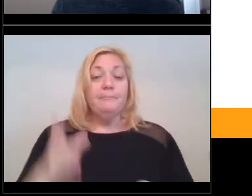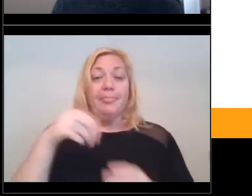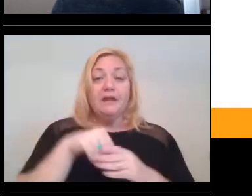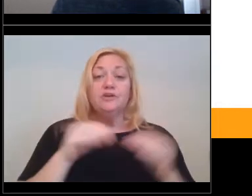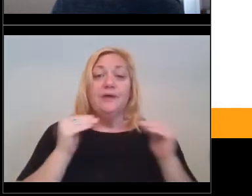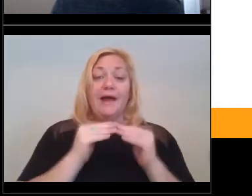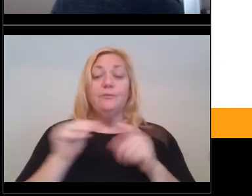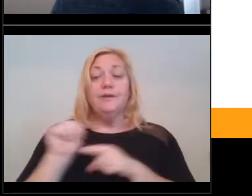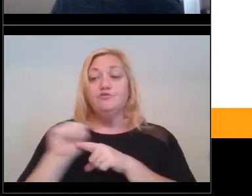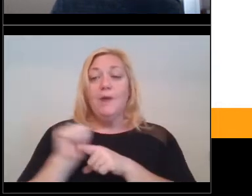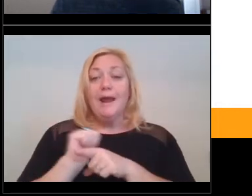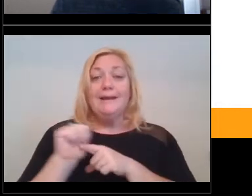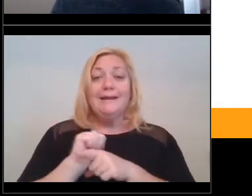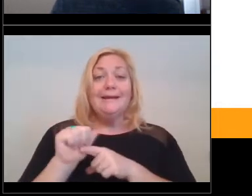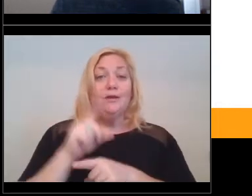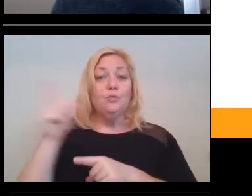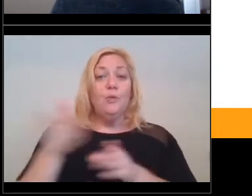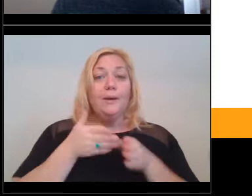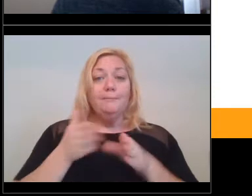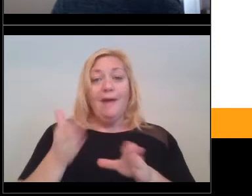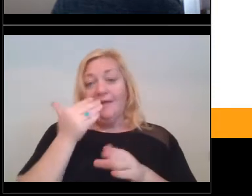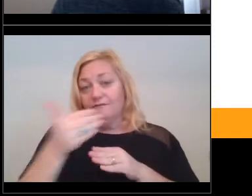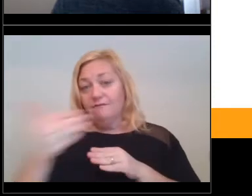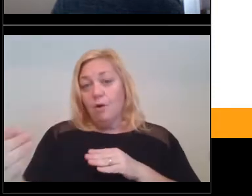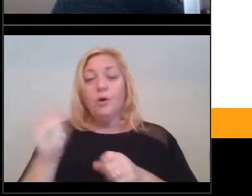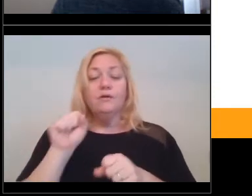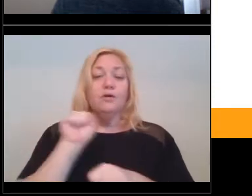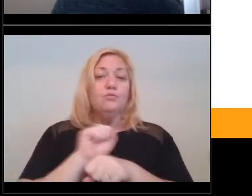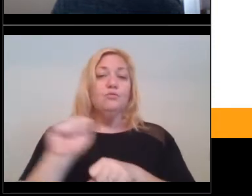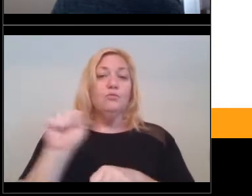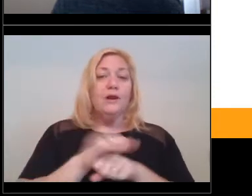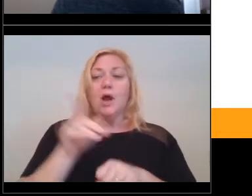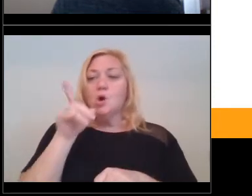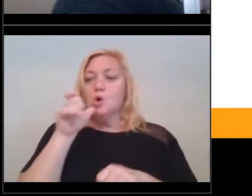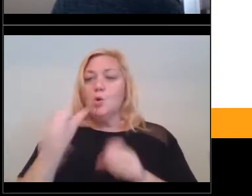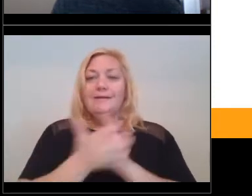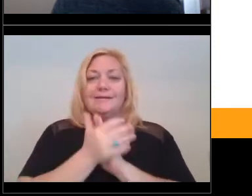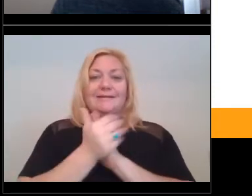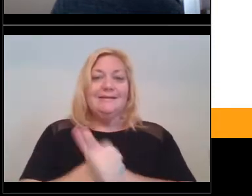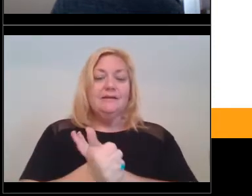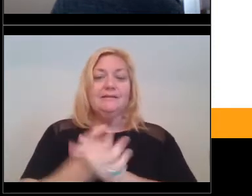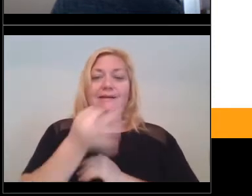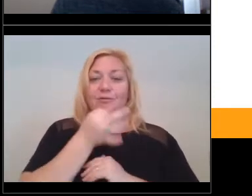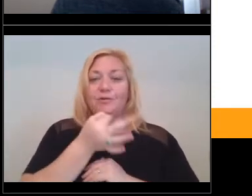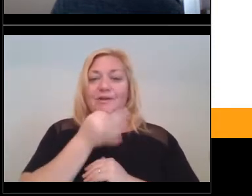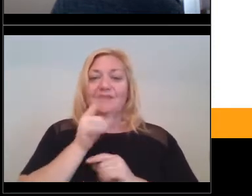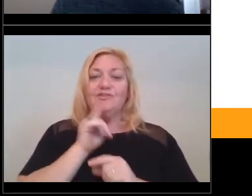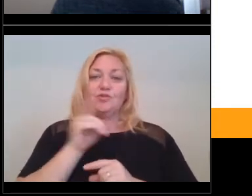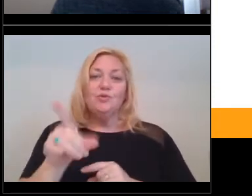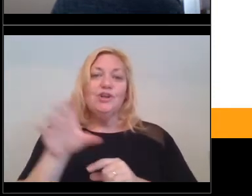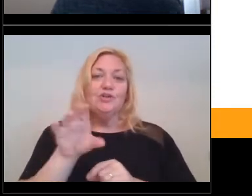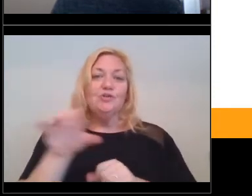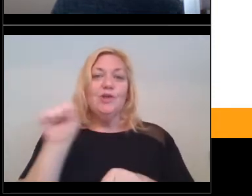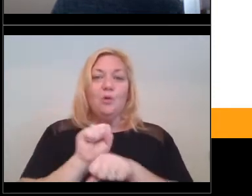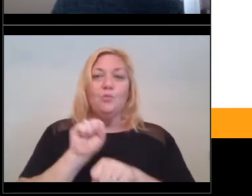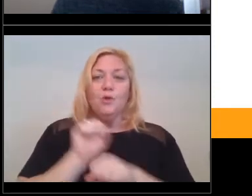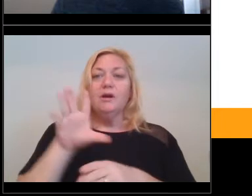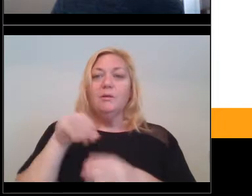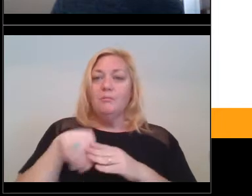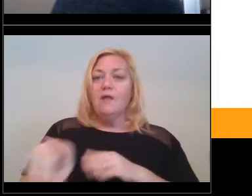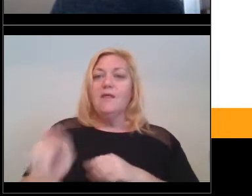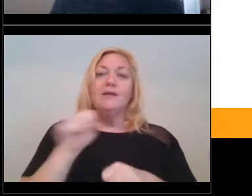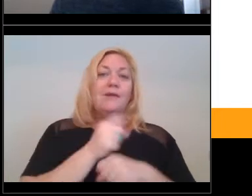training is one path forward, again, looking at who has the skills and expertise to really do this work. And part of that is making